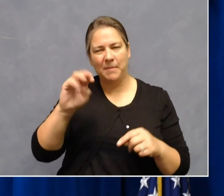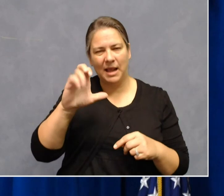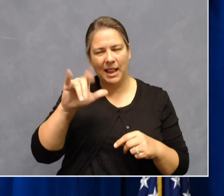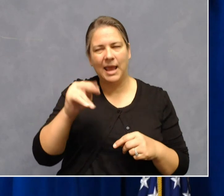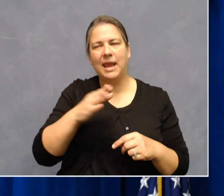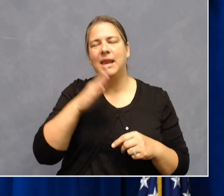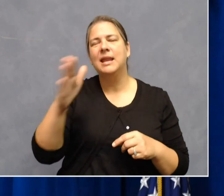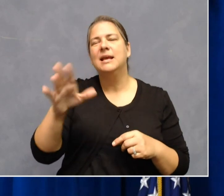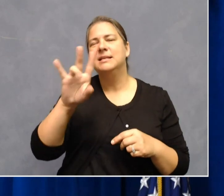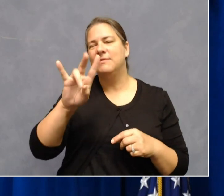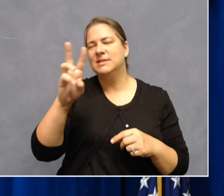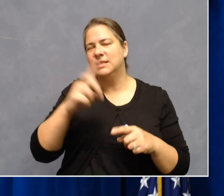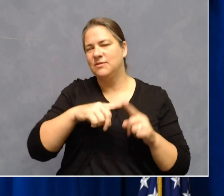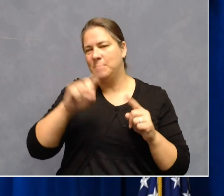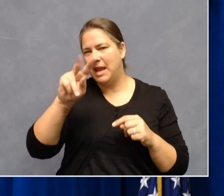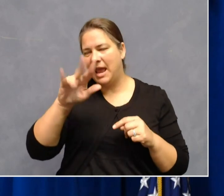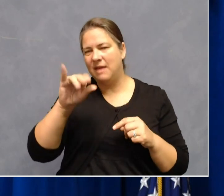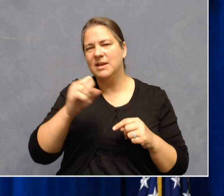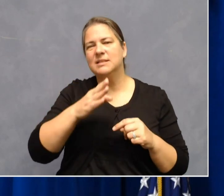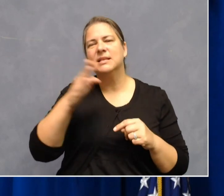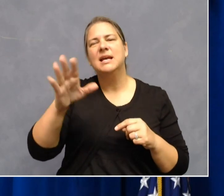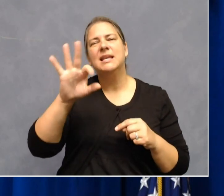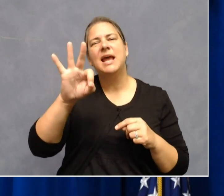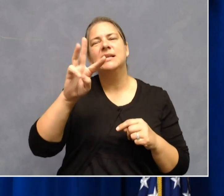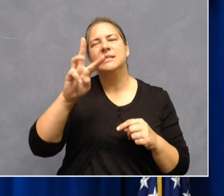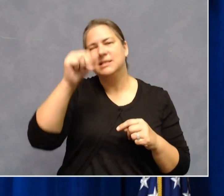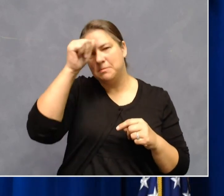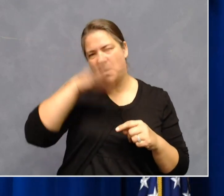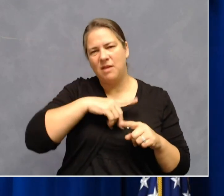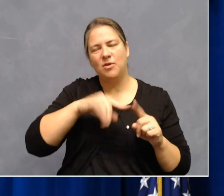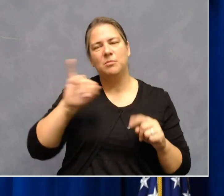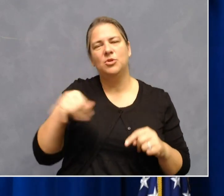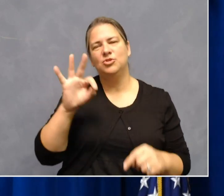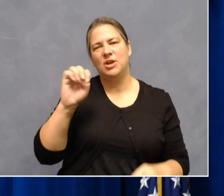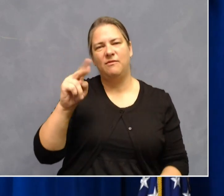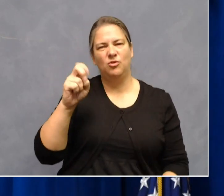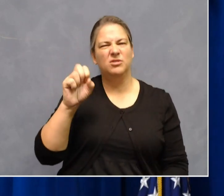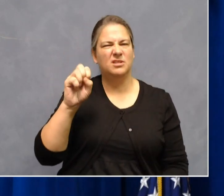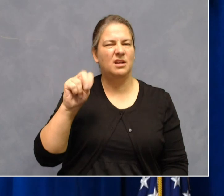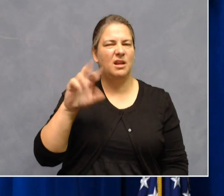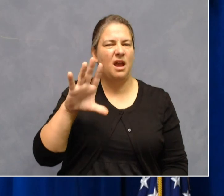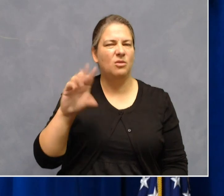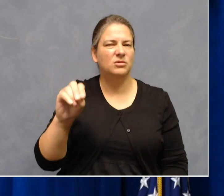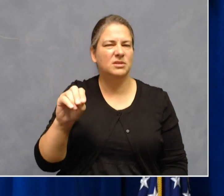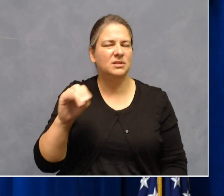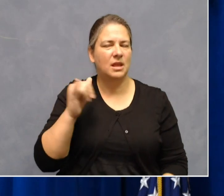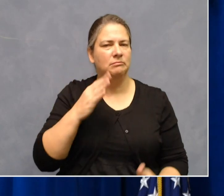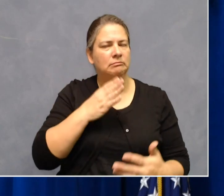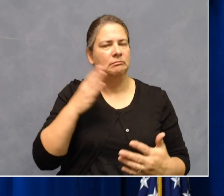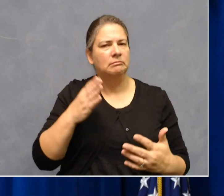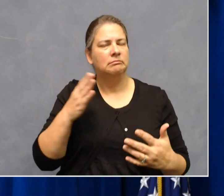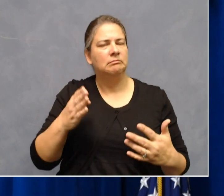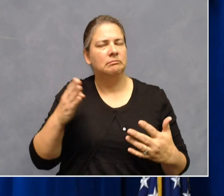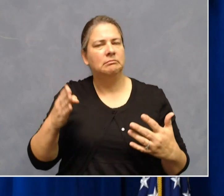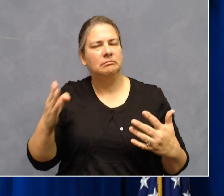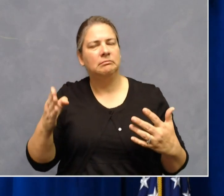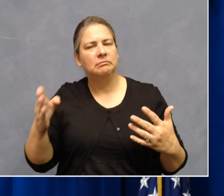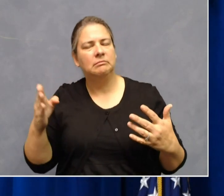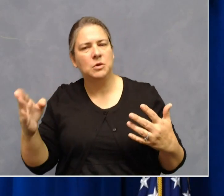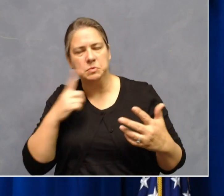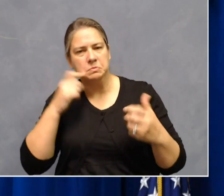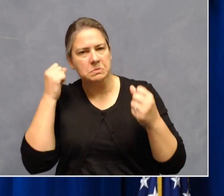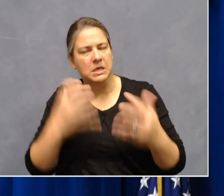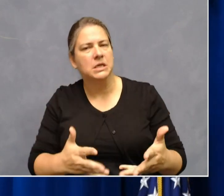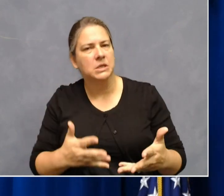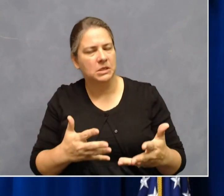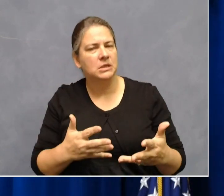County, and a 96-year-old man from Jefferson County. That's a lot of individuals. Each one